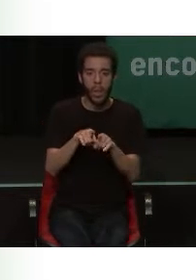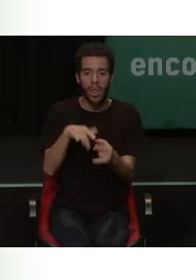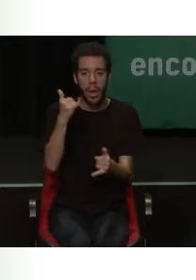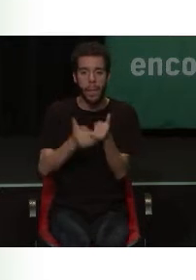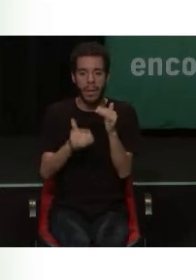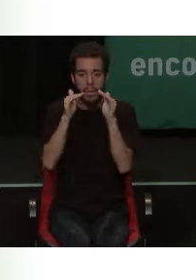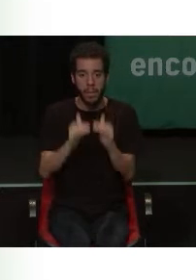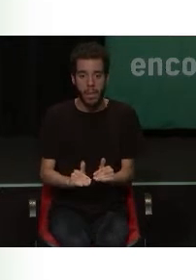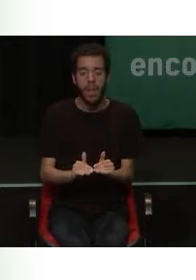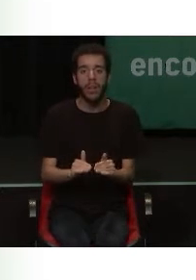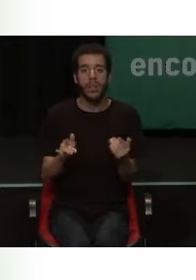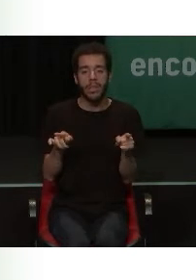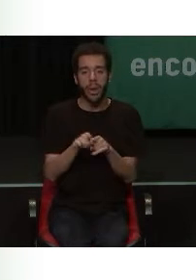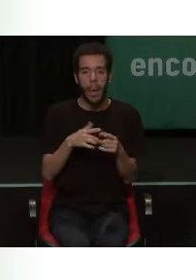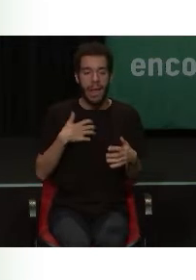exposure to risk.